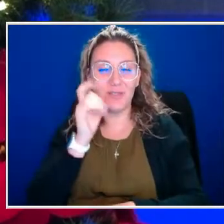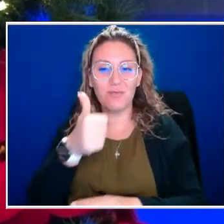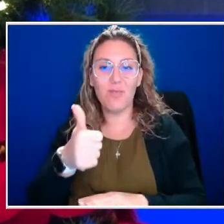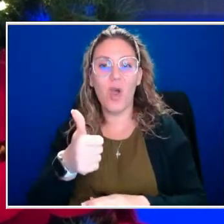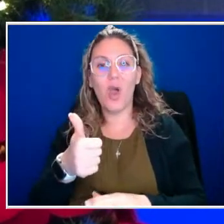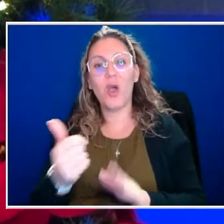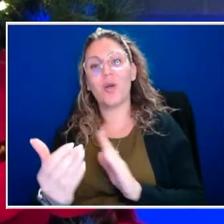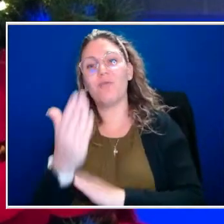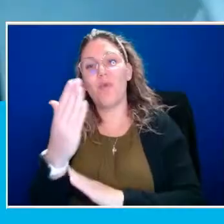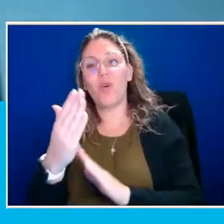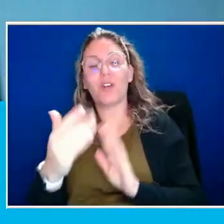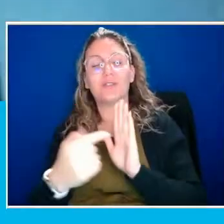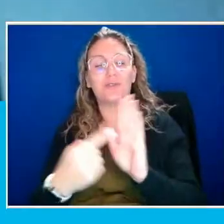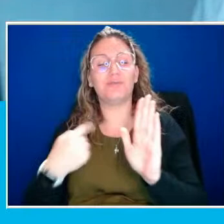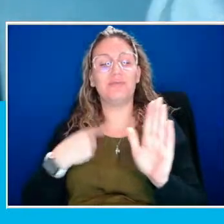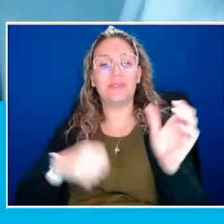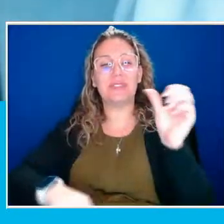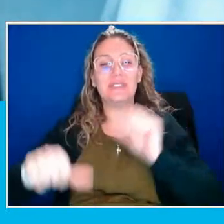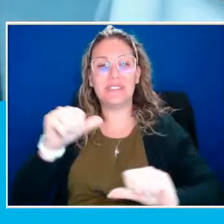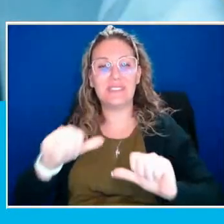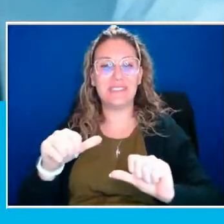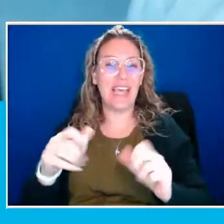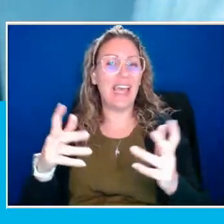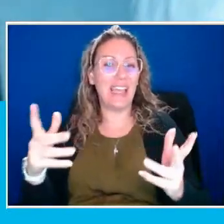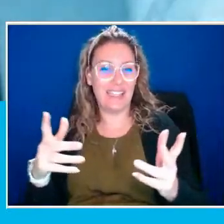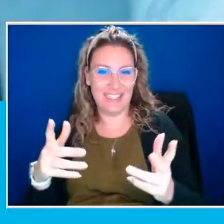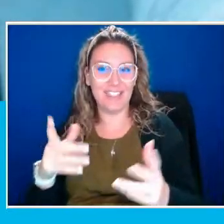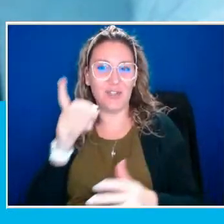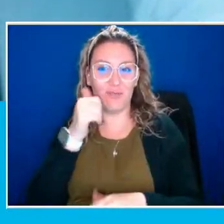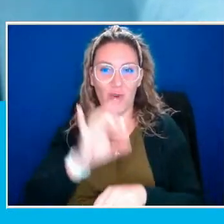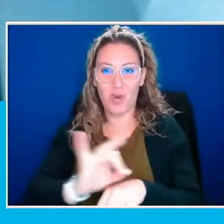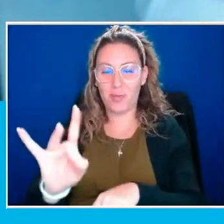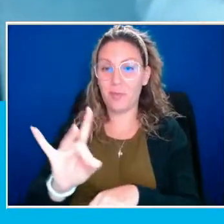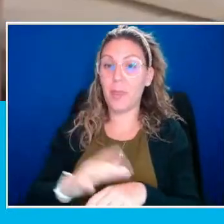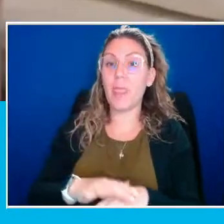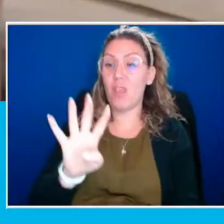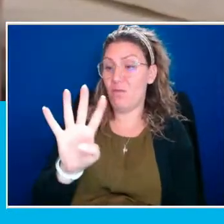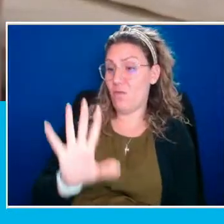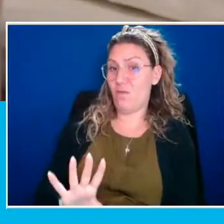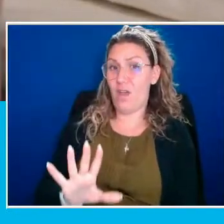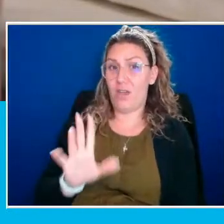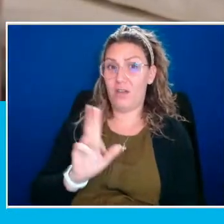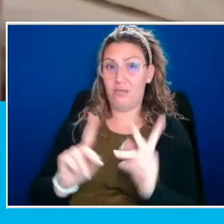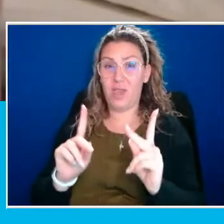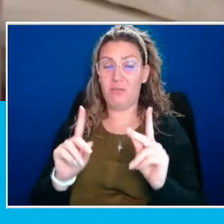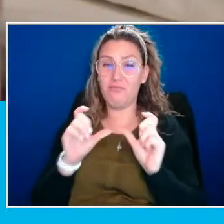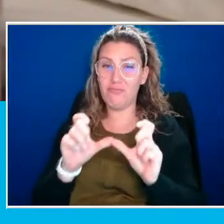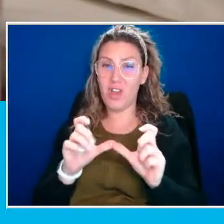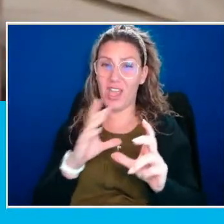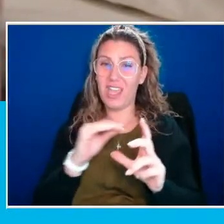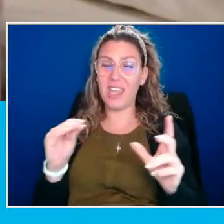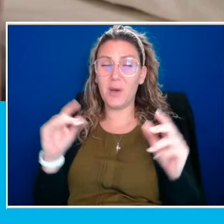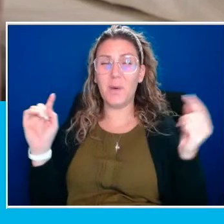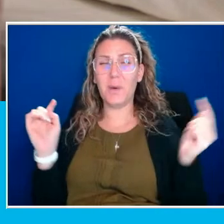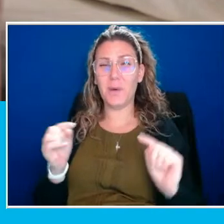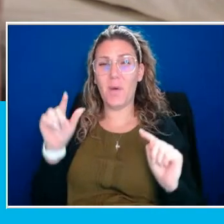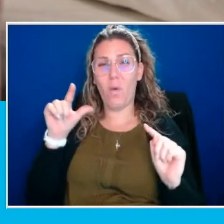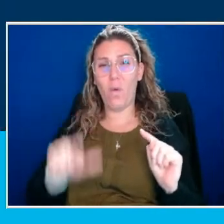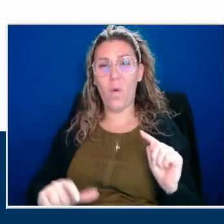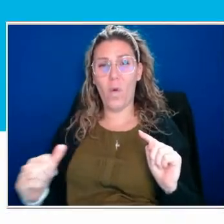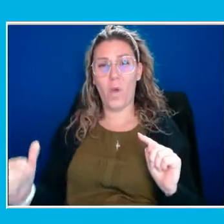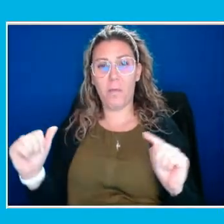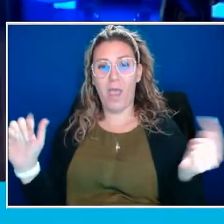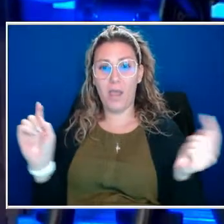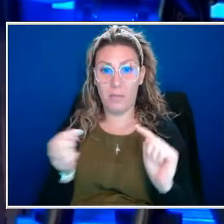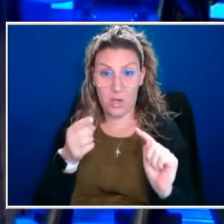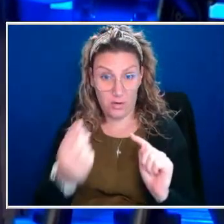Dr. Stites at 8 a.m. Nearly 4 out of 5 people suffer from chronic and often debilitating lower back pain. Are you one of